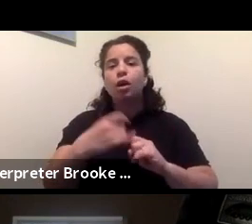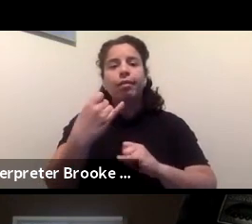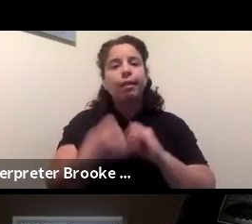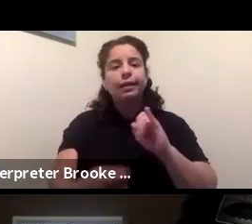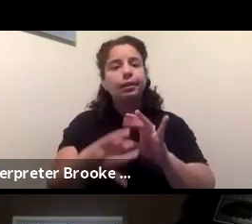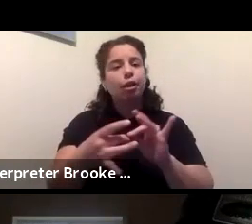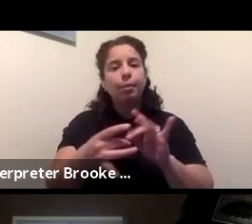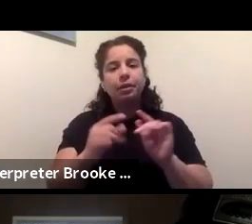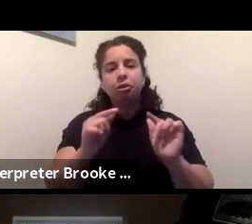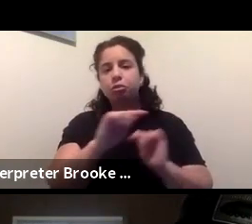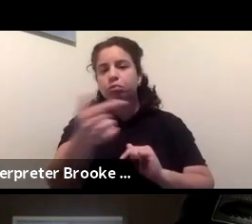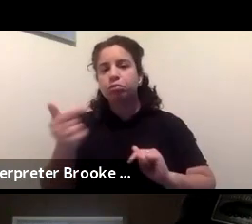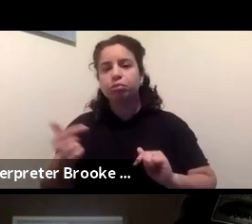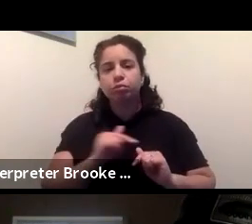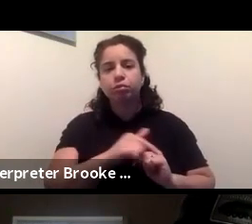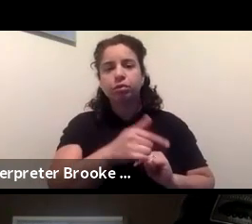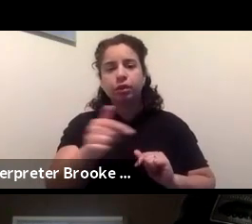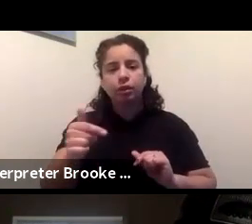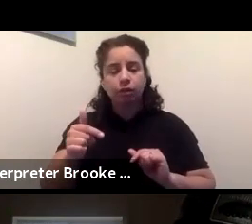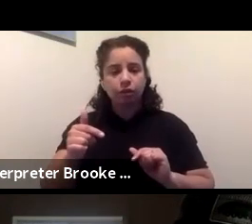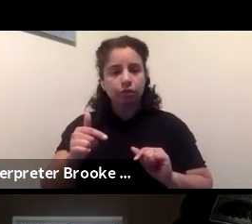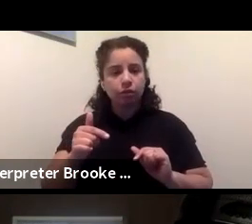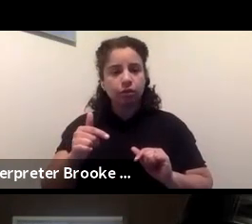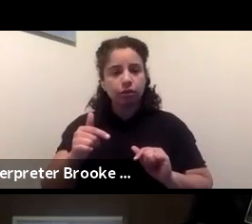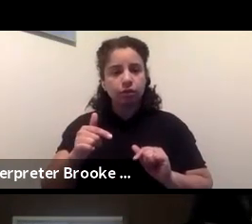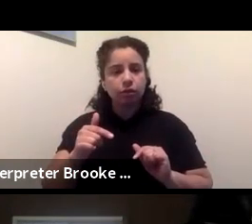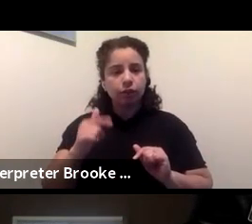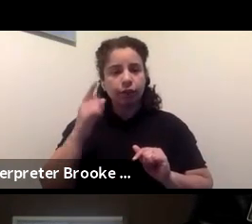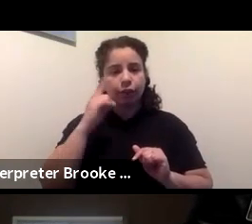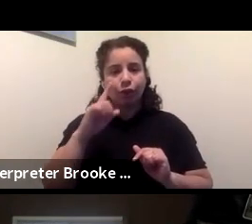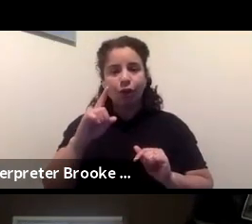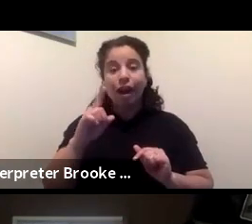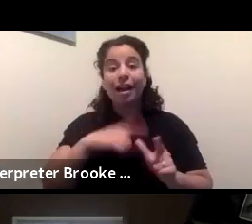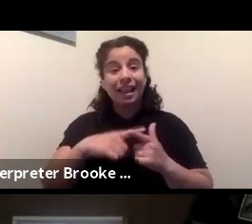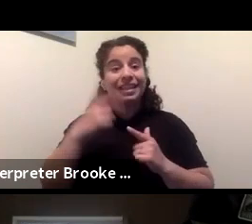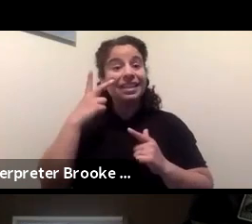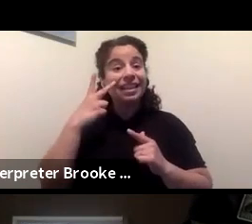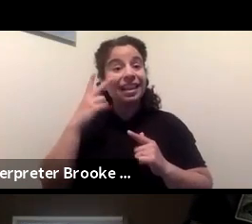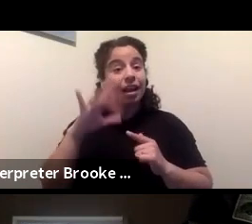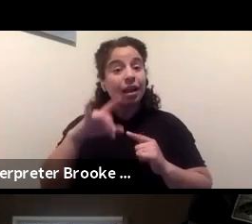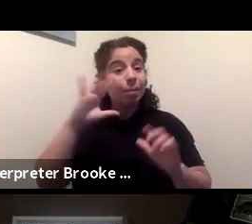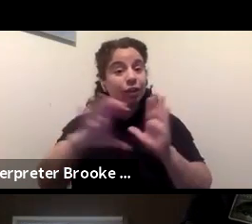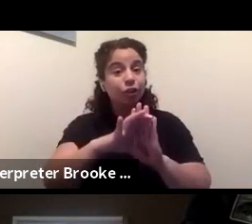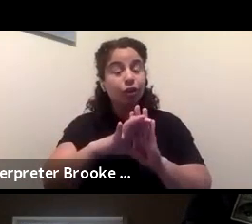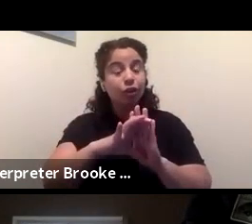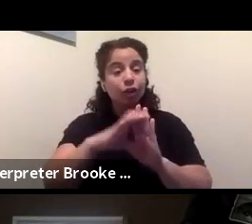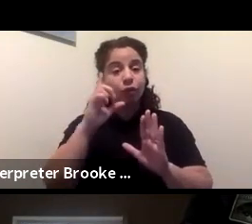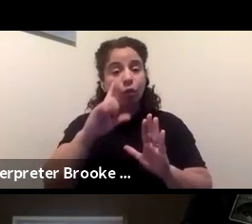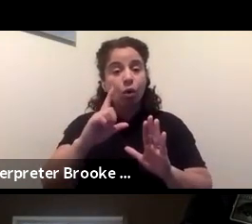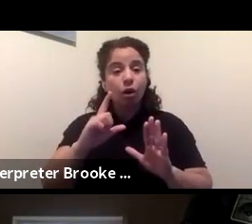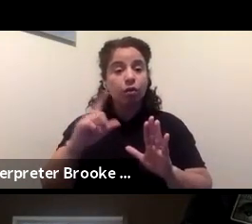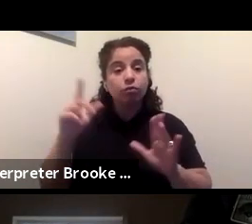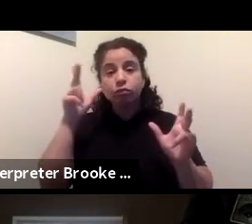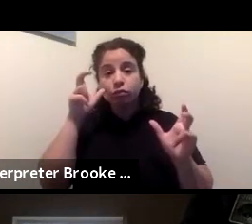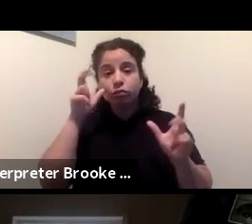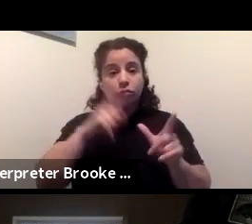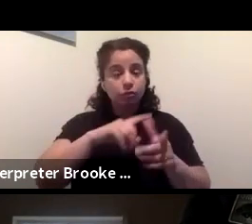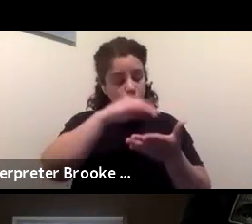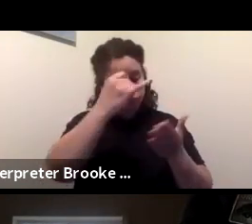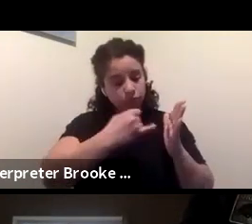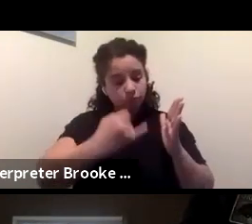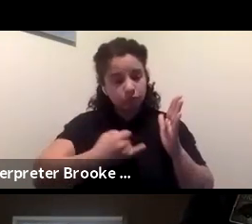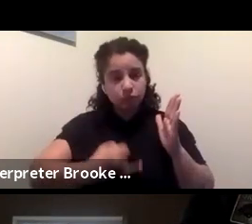us experiencing the visual, the graphic recording? Could we ask one